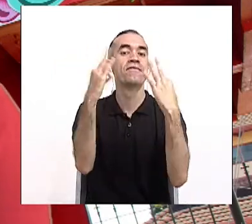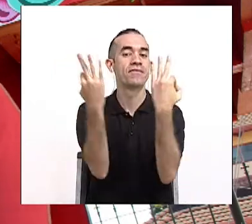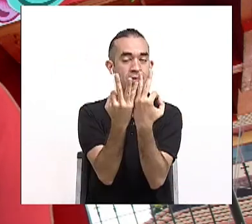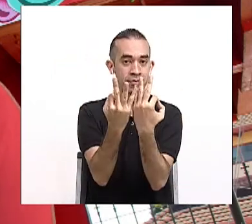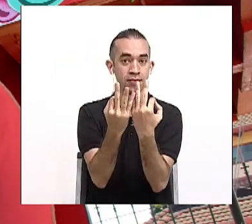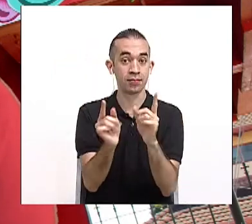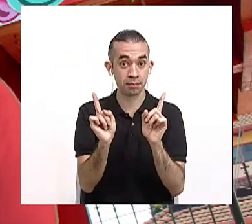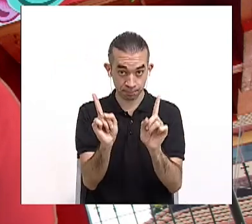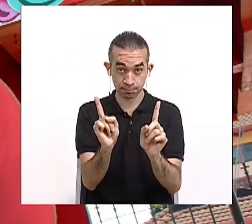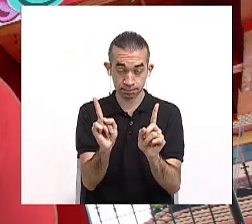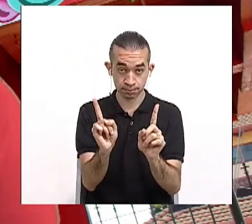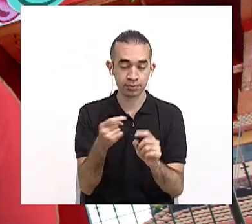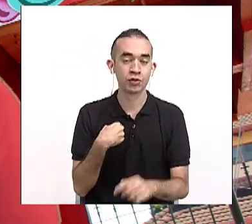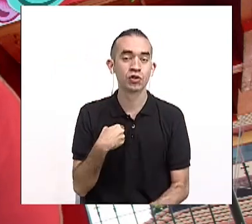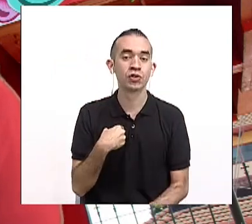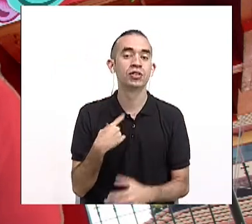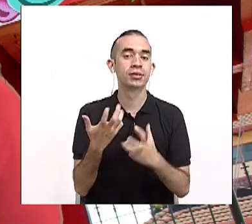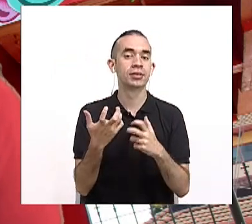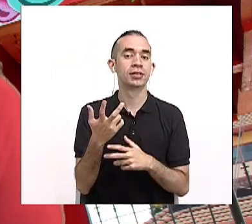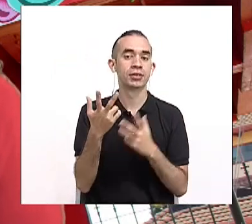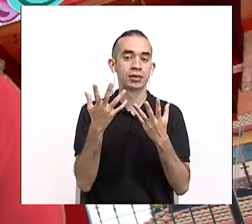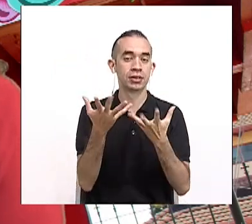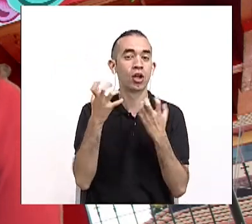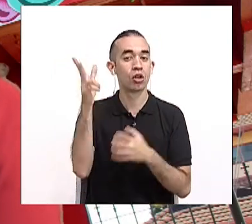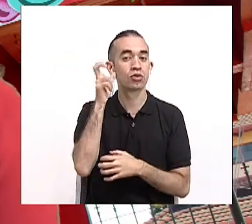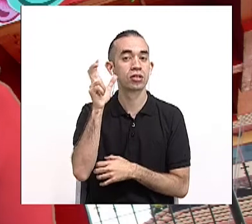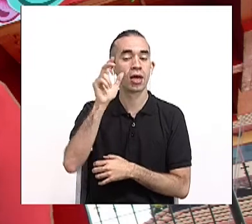Thank you very much for your attention.